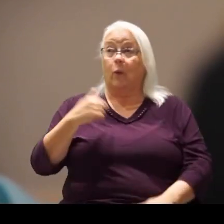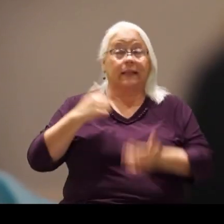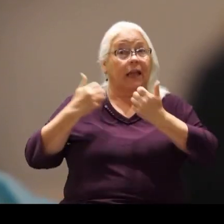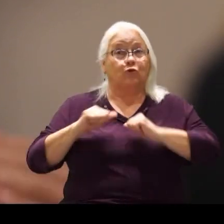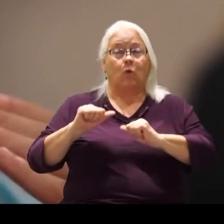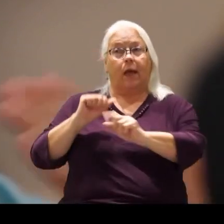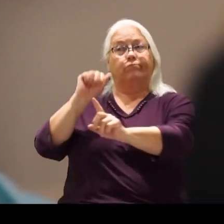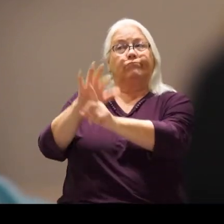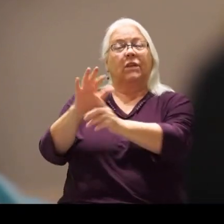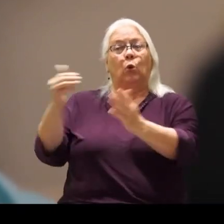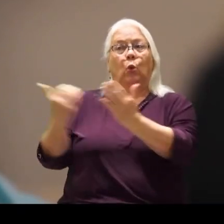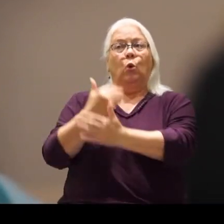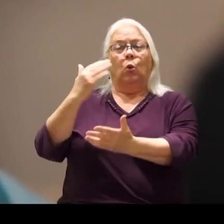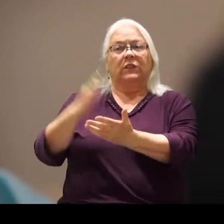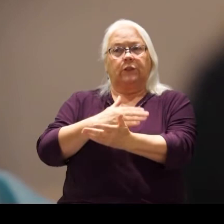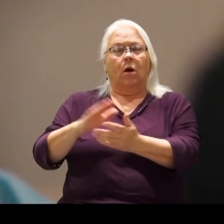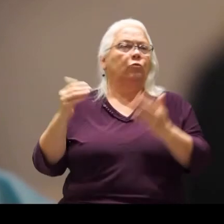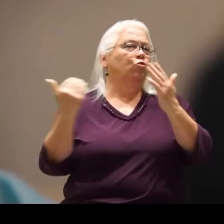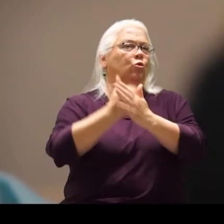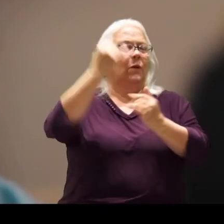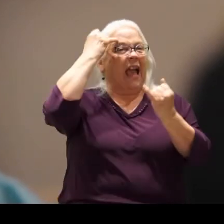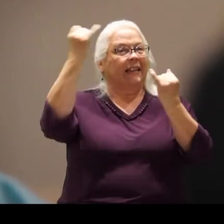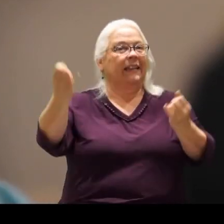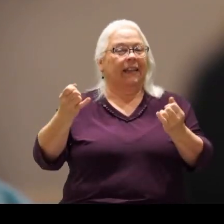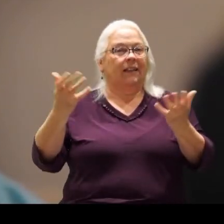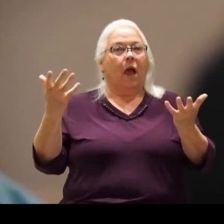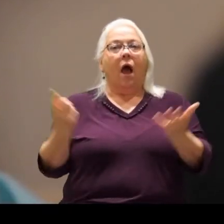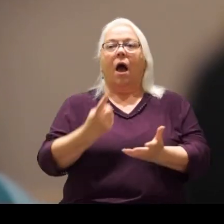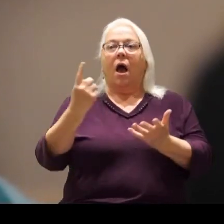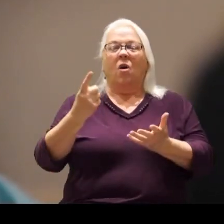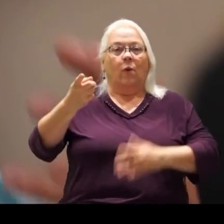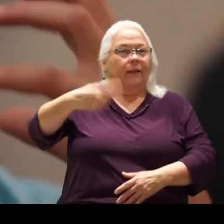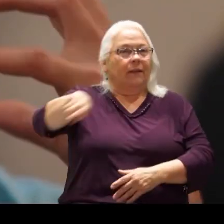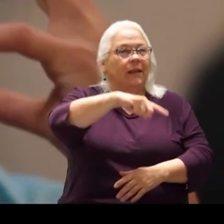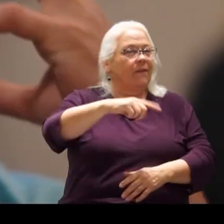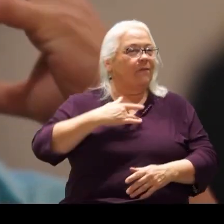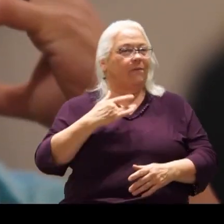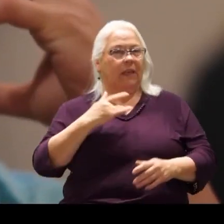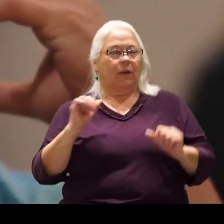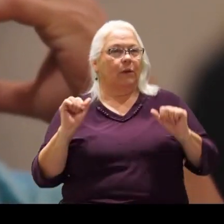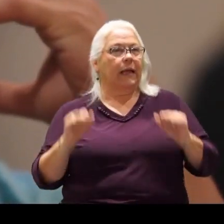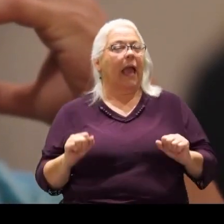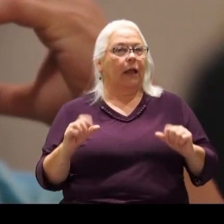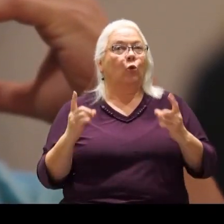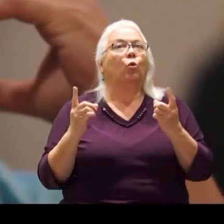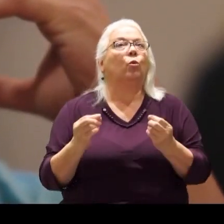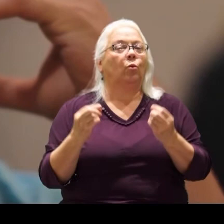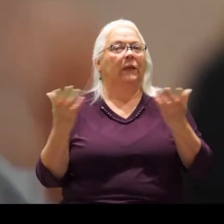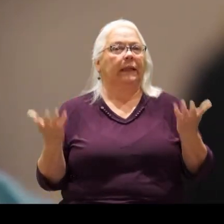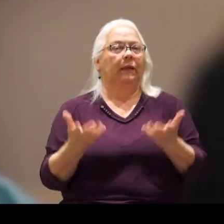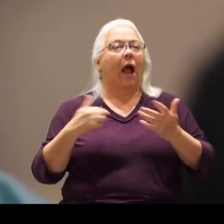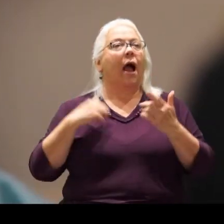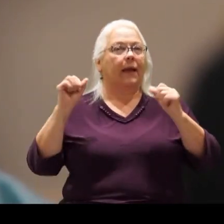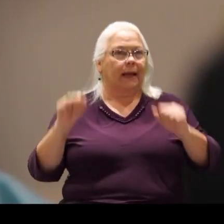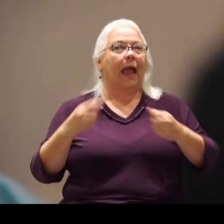but I always try to introduce new songs and new ideas, so that you always feel like there's something that I